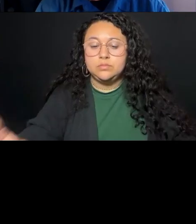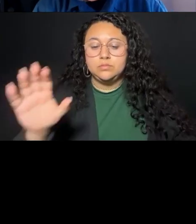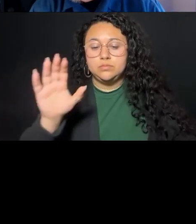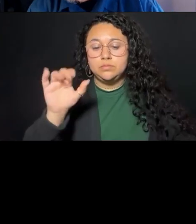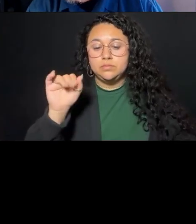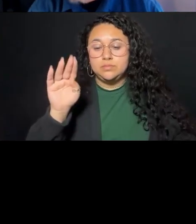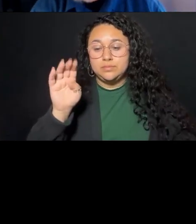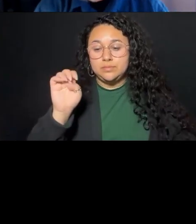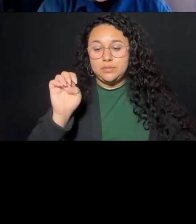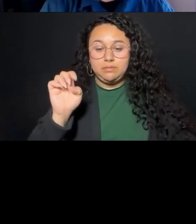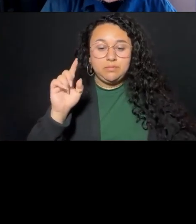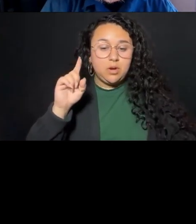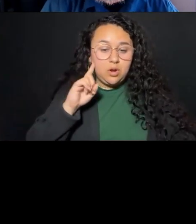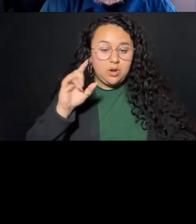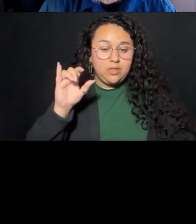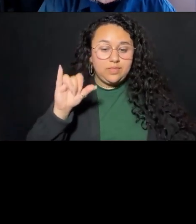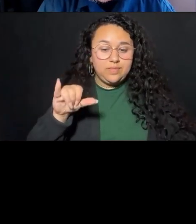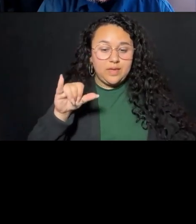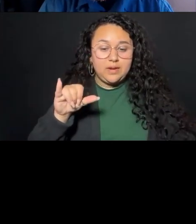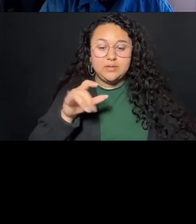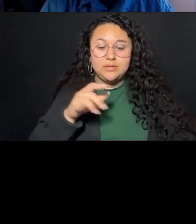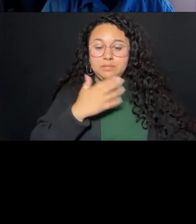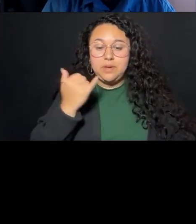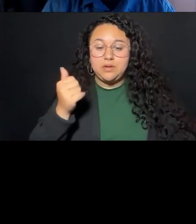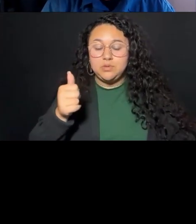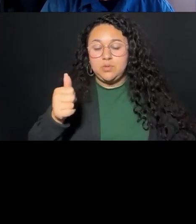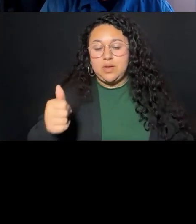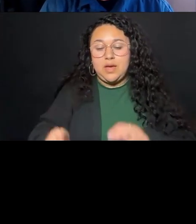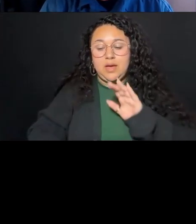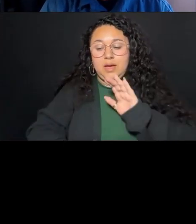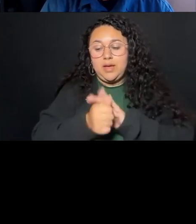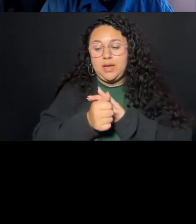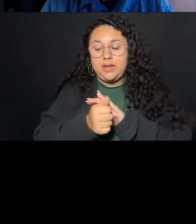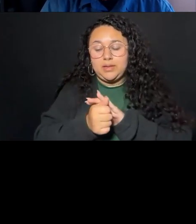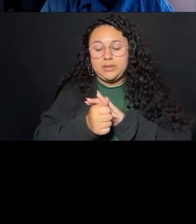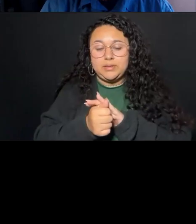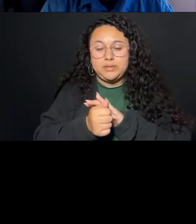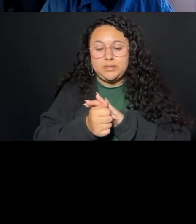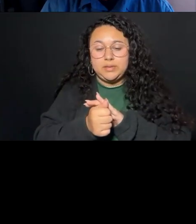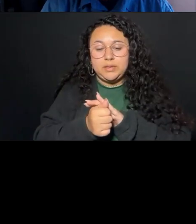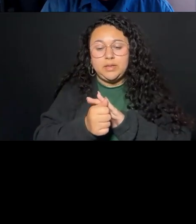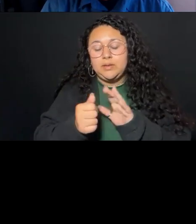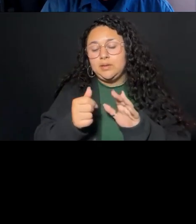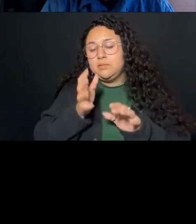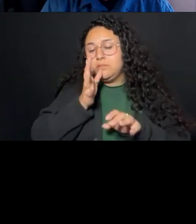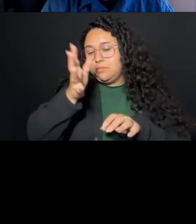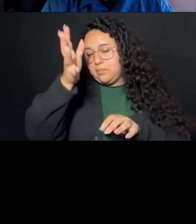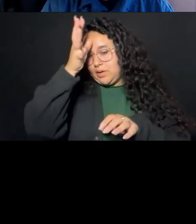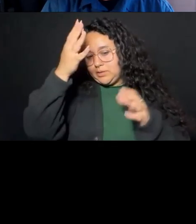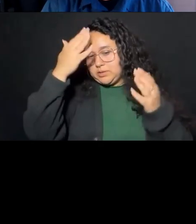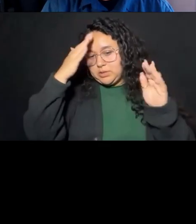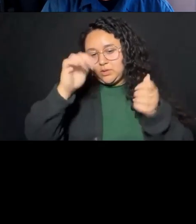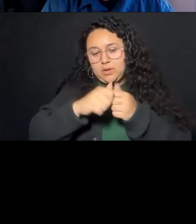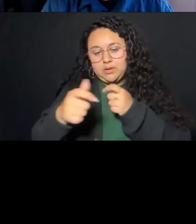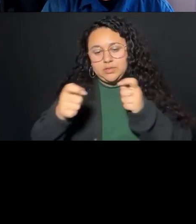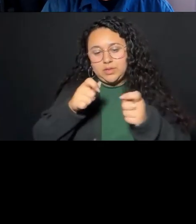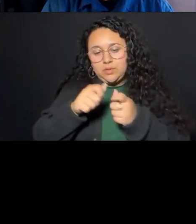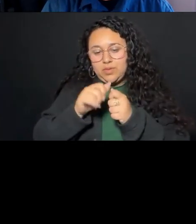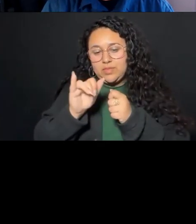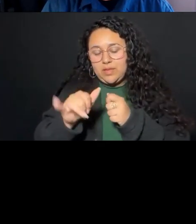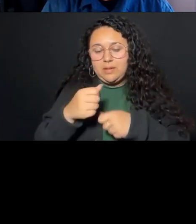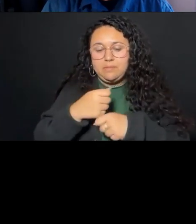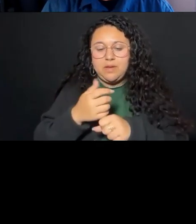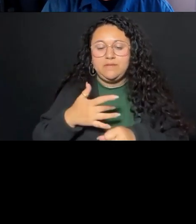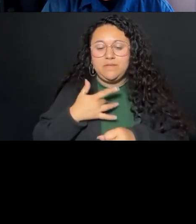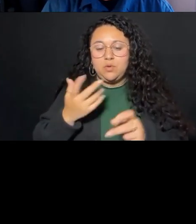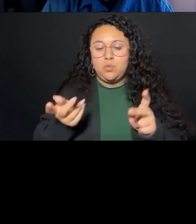It says Cabe heard that it was better to hide it, but their parents didn't know how to deal with it and made them feel worse. Yeah,